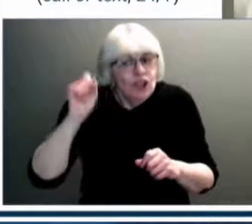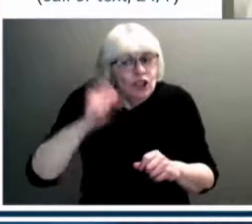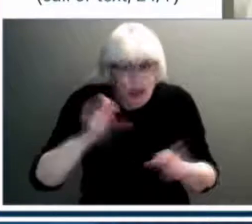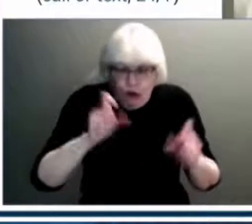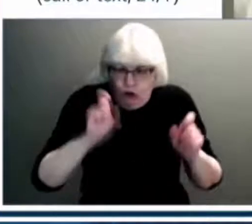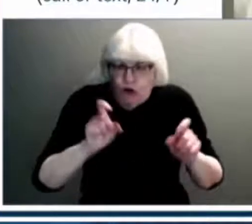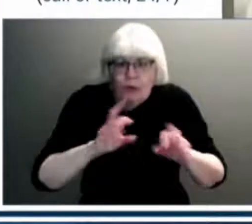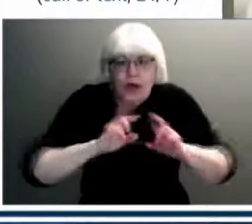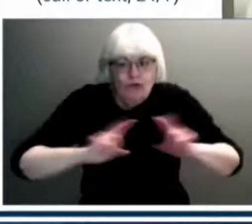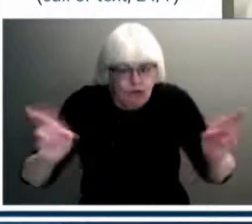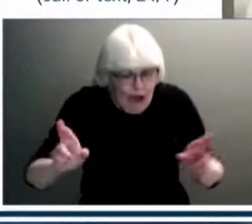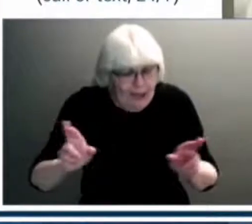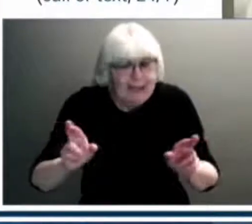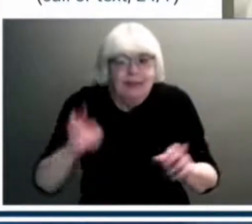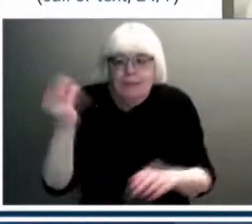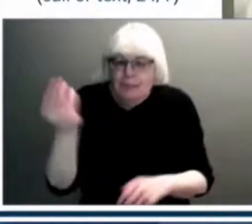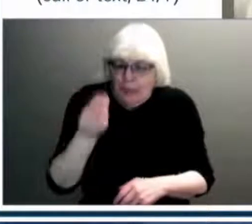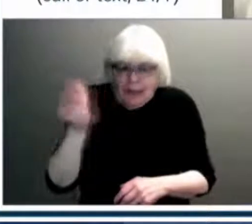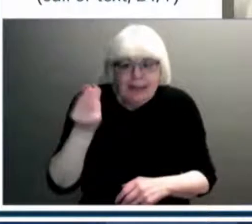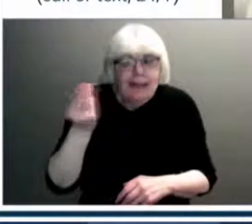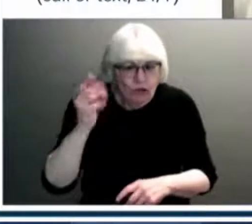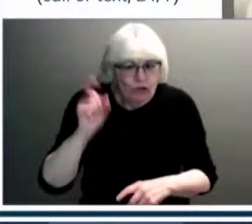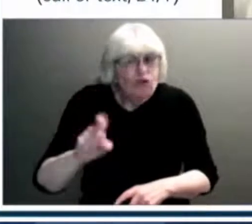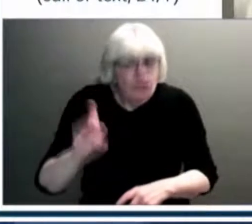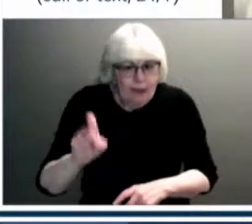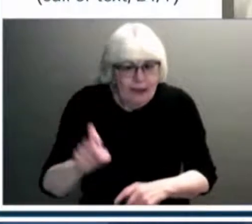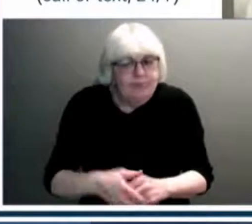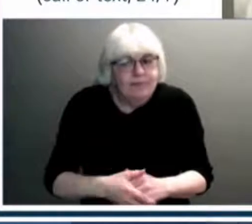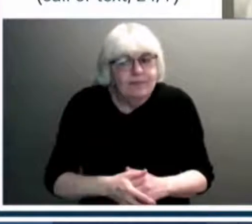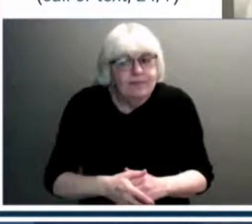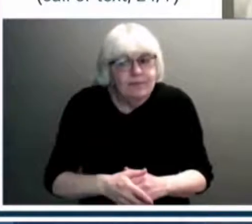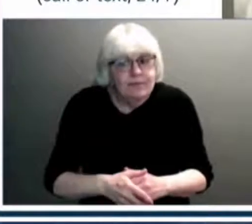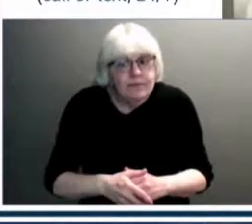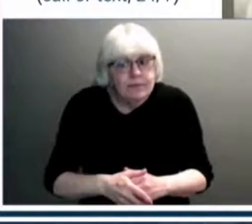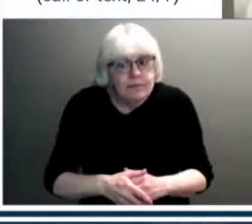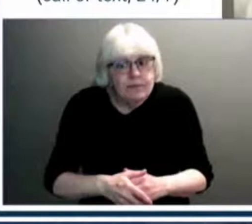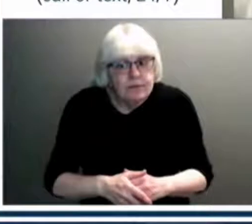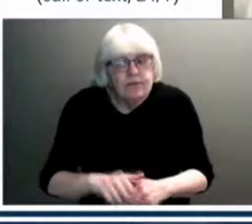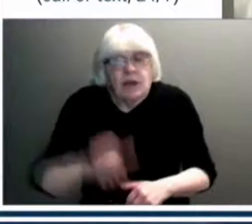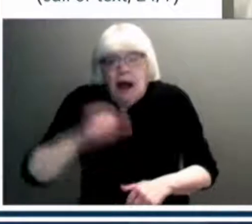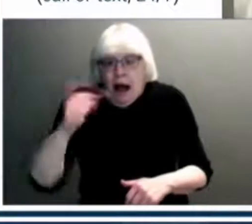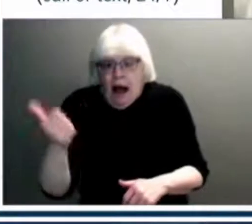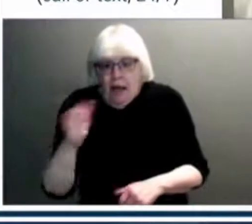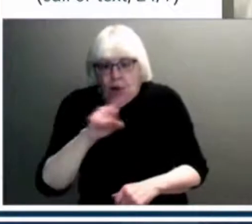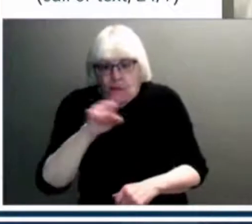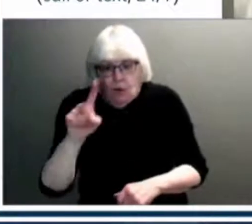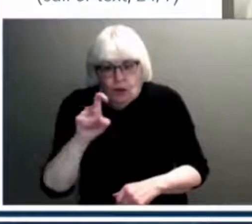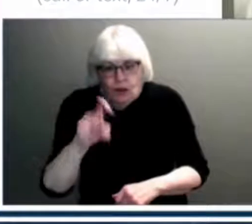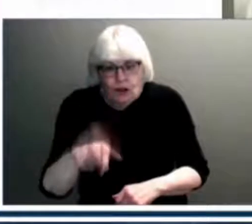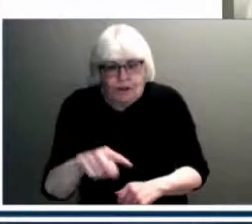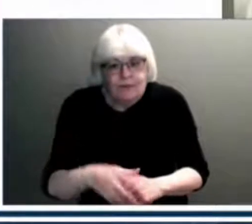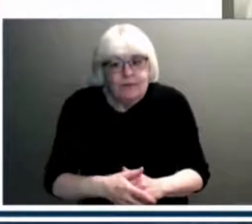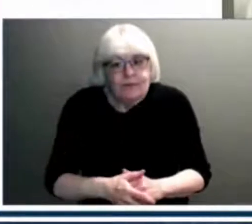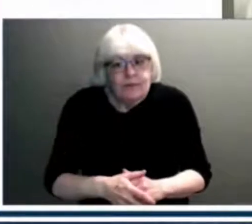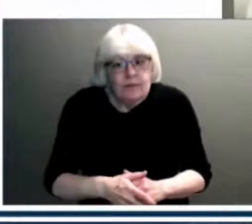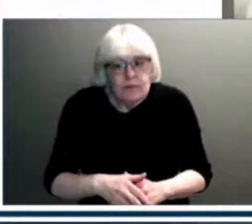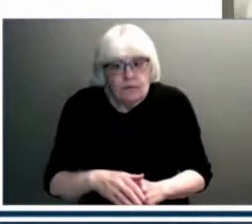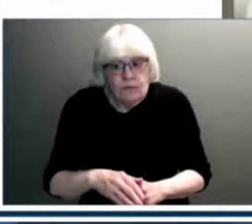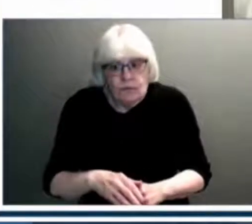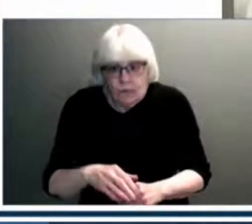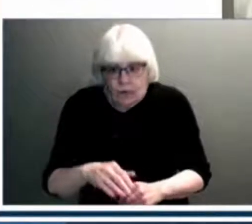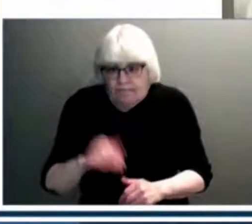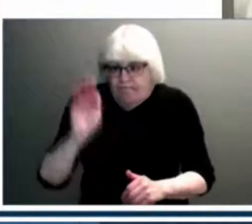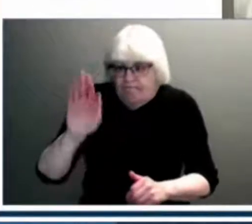Natasha, do you have a follow-up? I do, thank you. Dr. Strang, with 60 people now in hospital, including a child, and